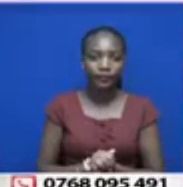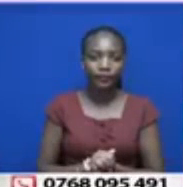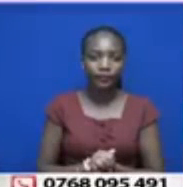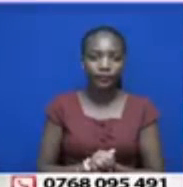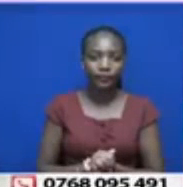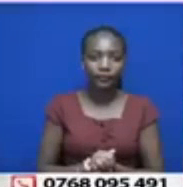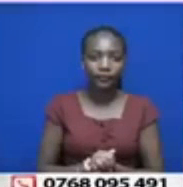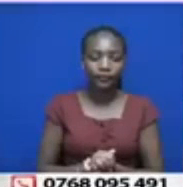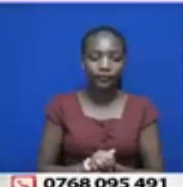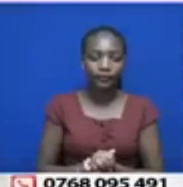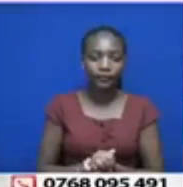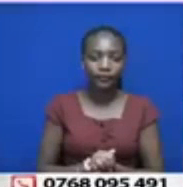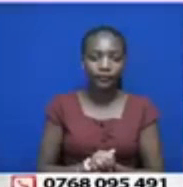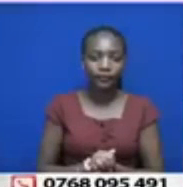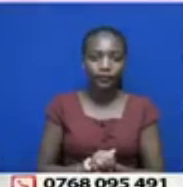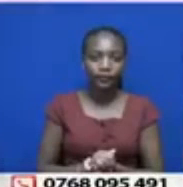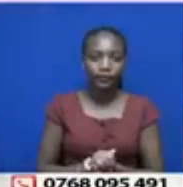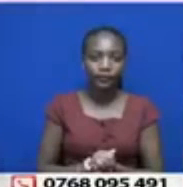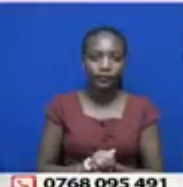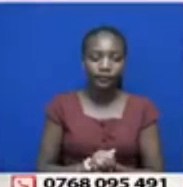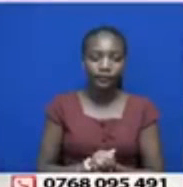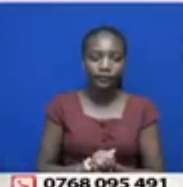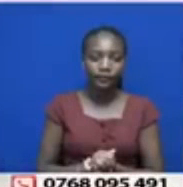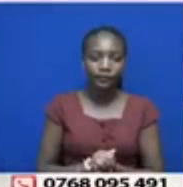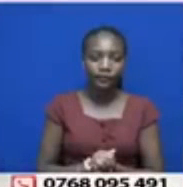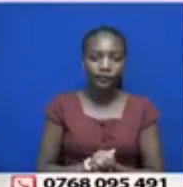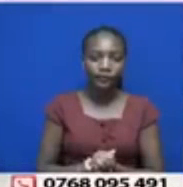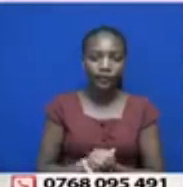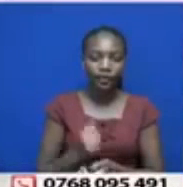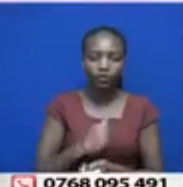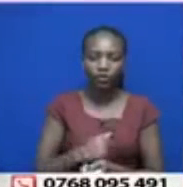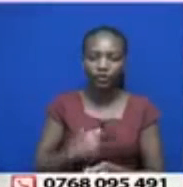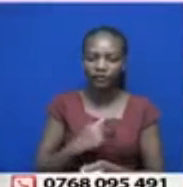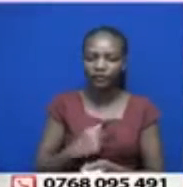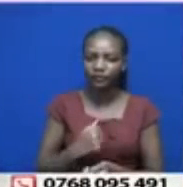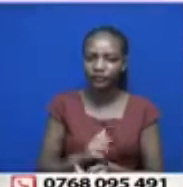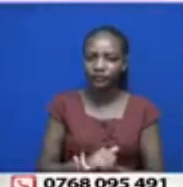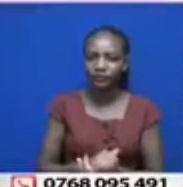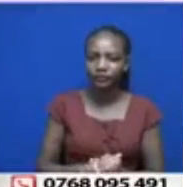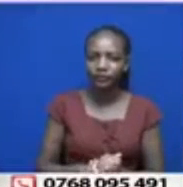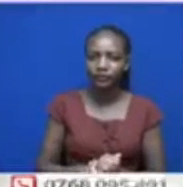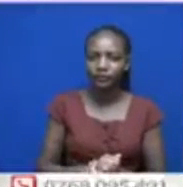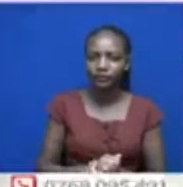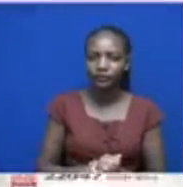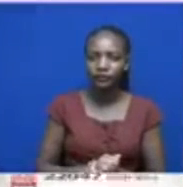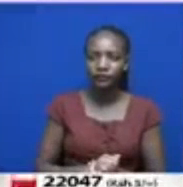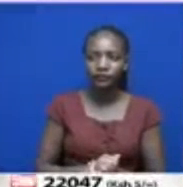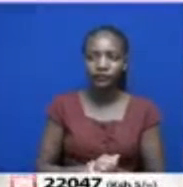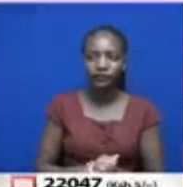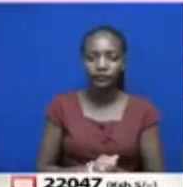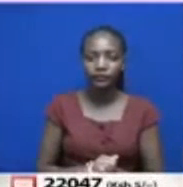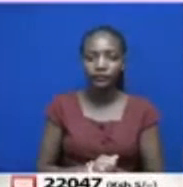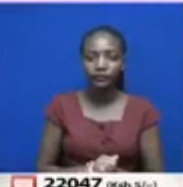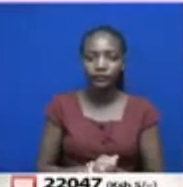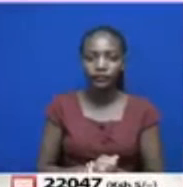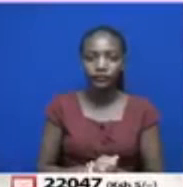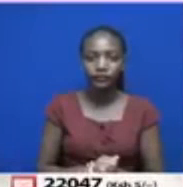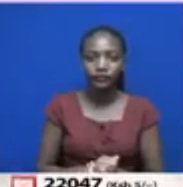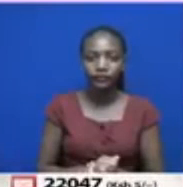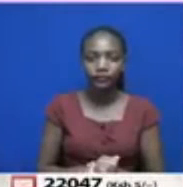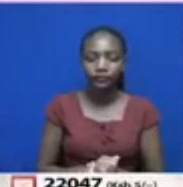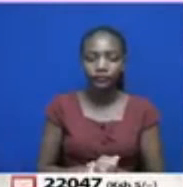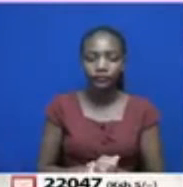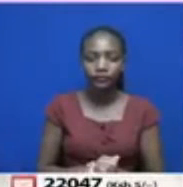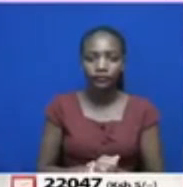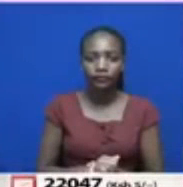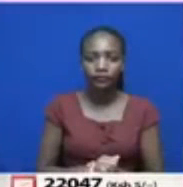is what we would call a legal text into a political context,